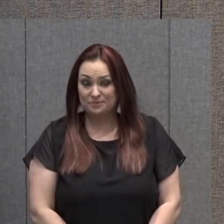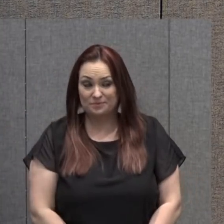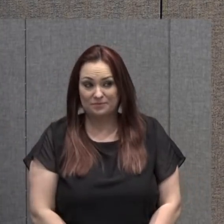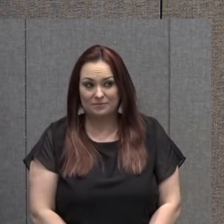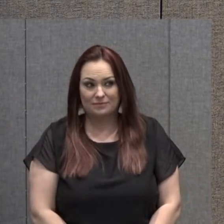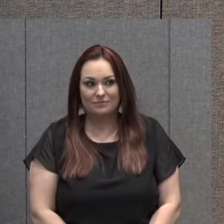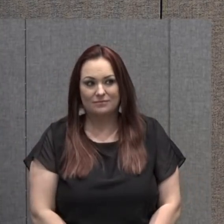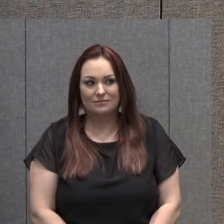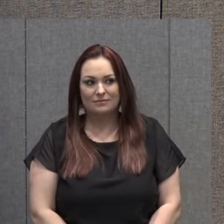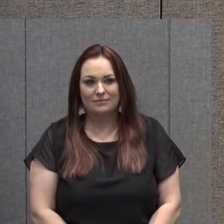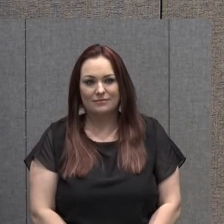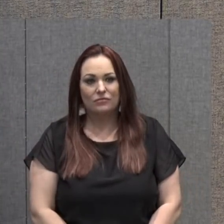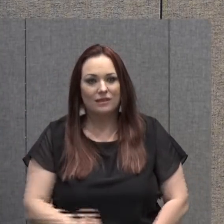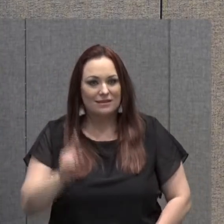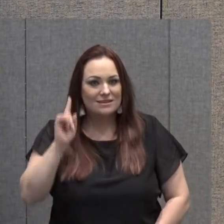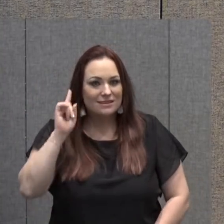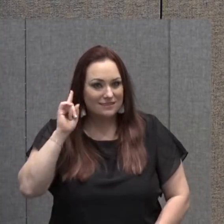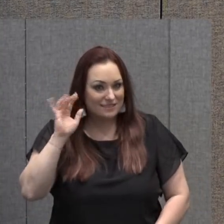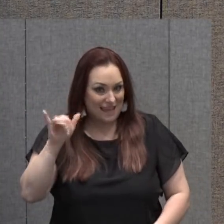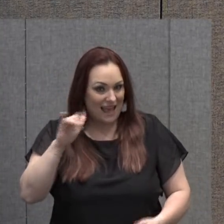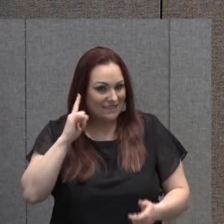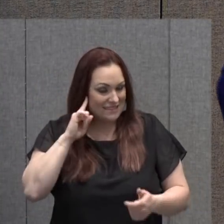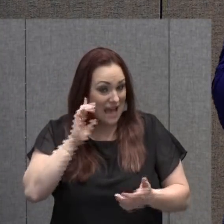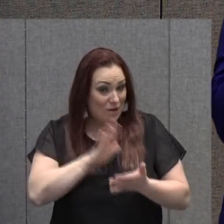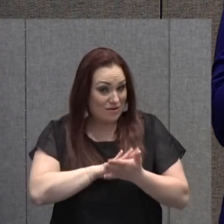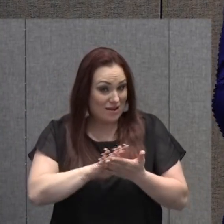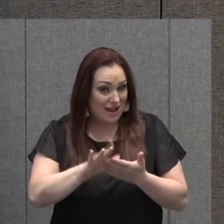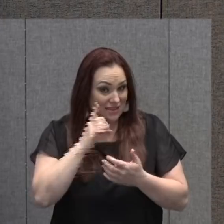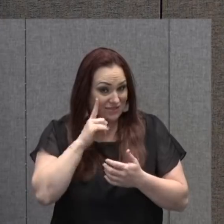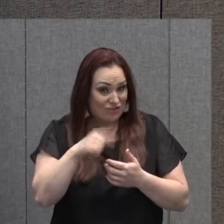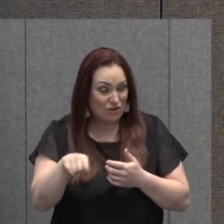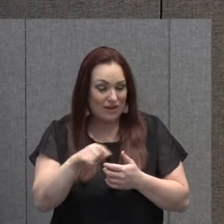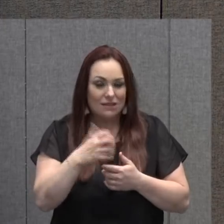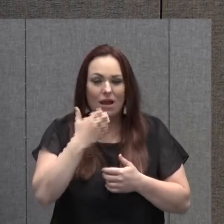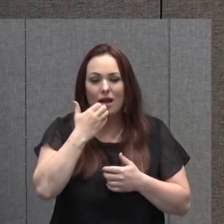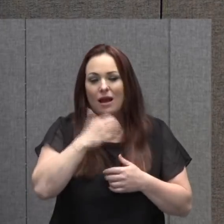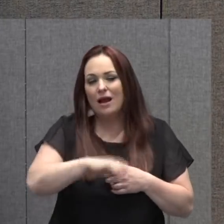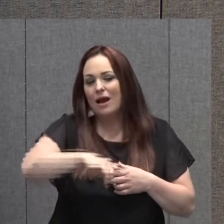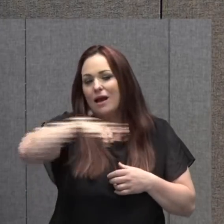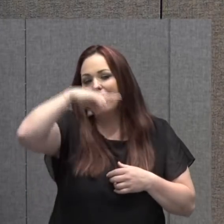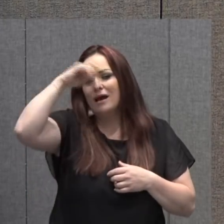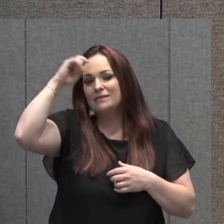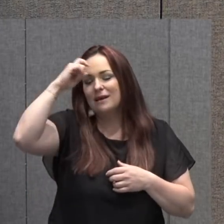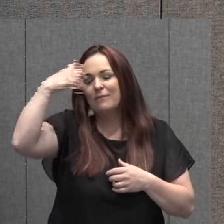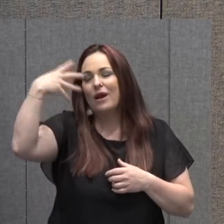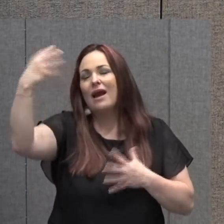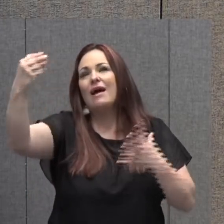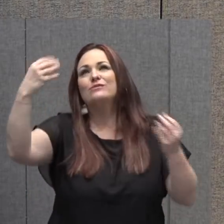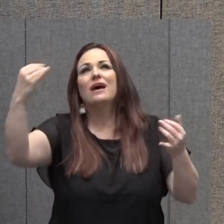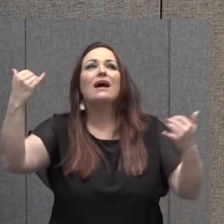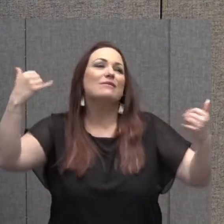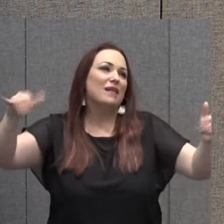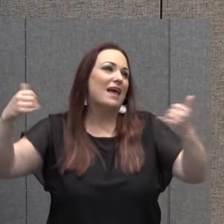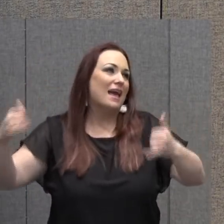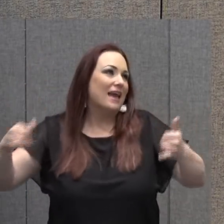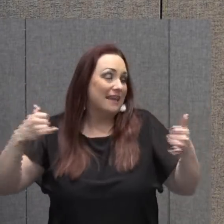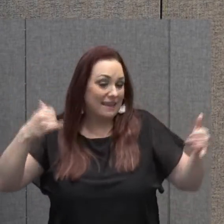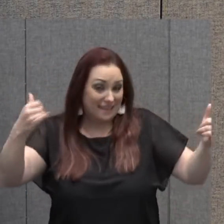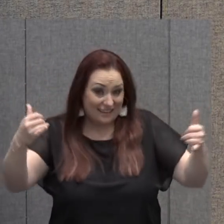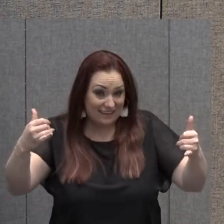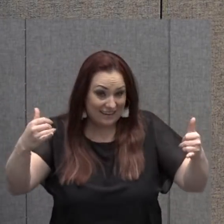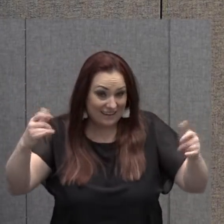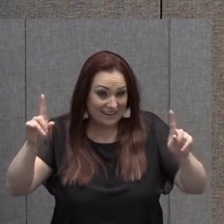Oh, how nice does that sound to some of you guys? A nice hot summer outside playing.